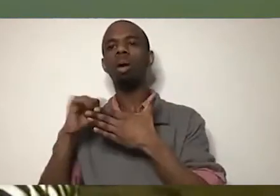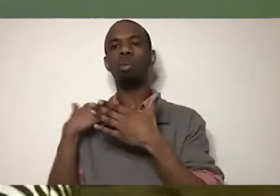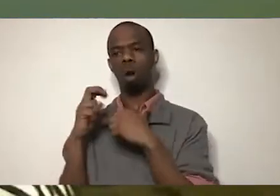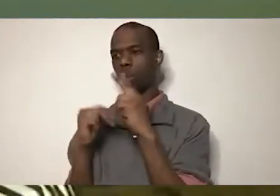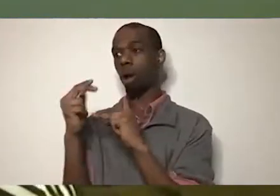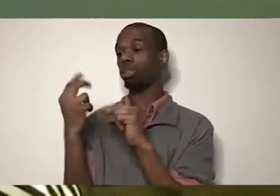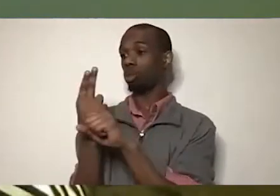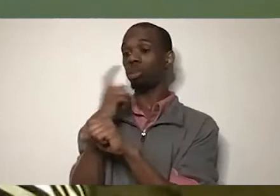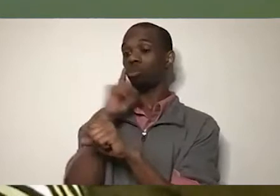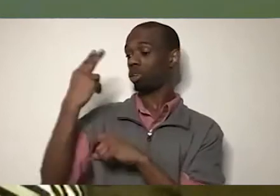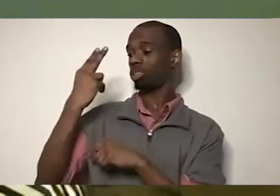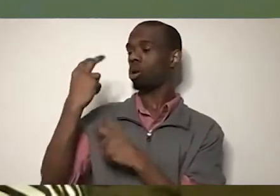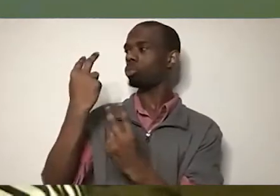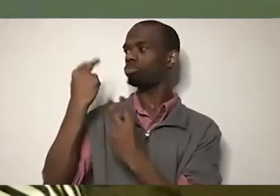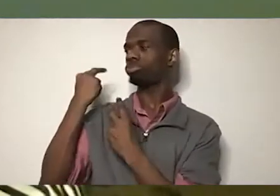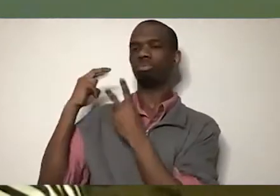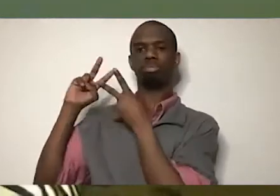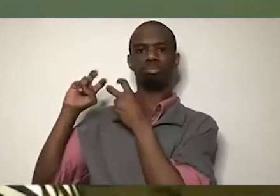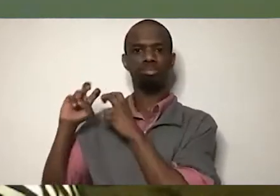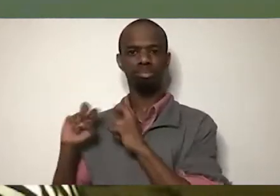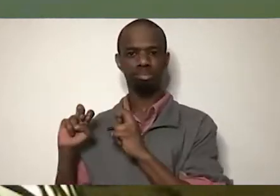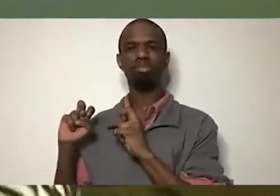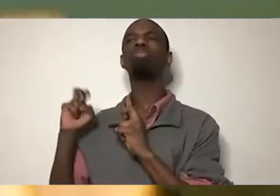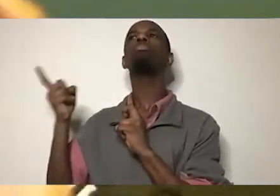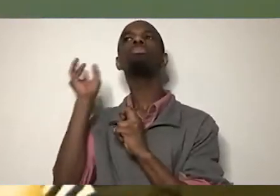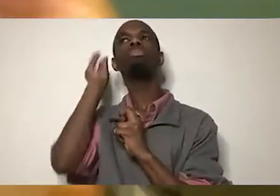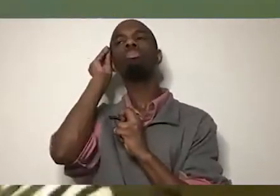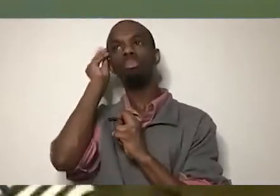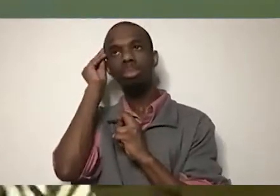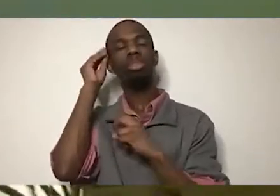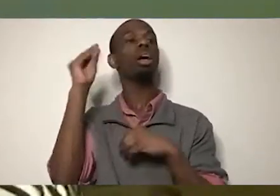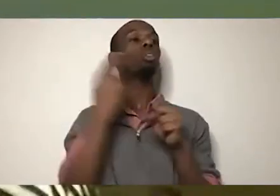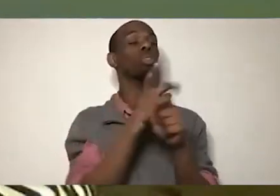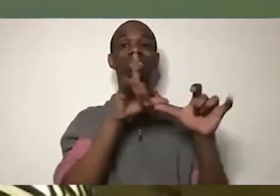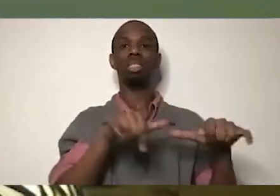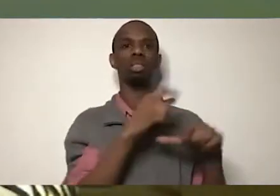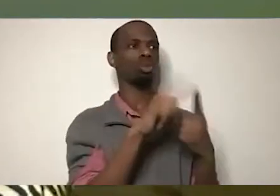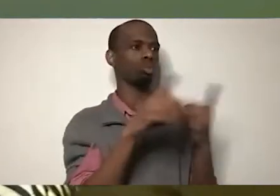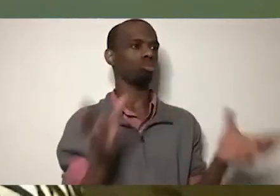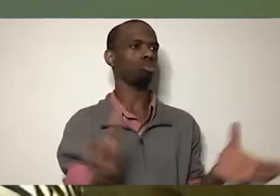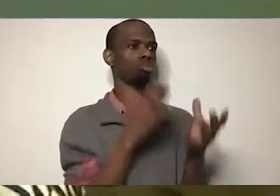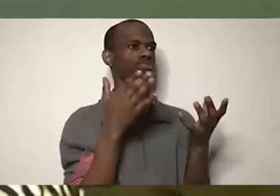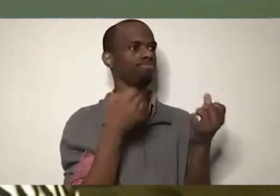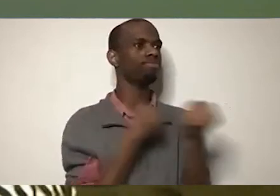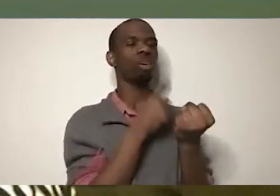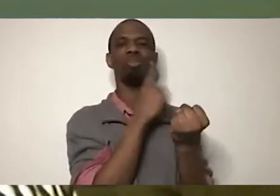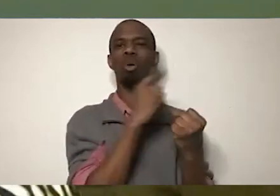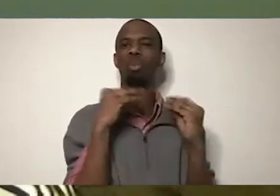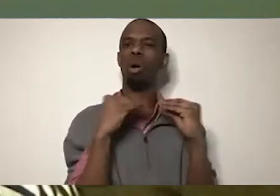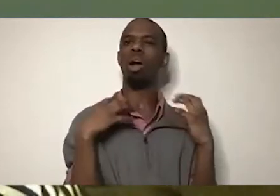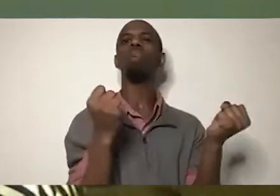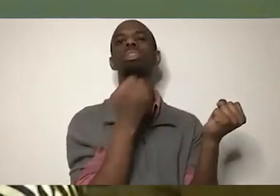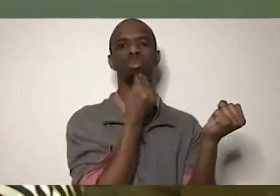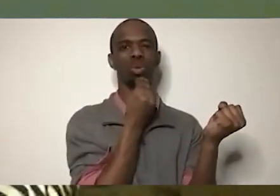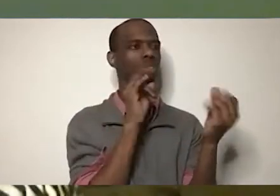cetera. What levers do you think we need to be pulling, sharing this assumption that racism is real, environmental racism